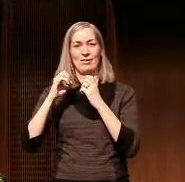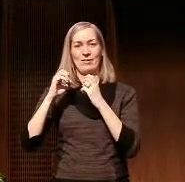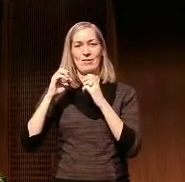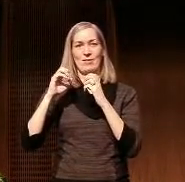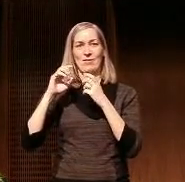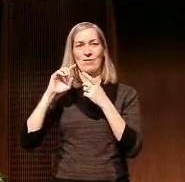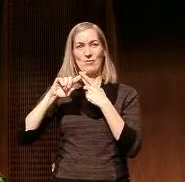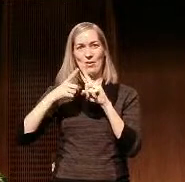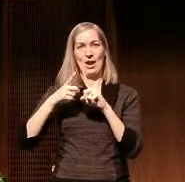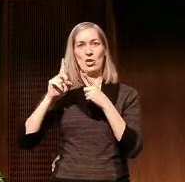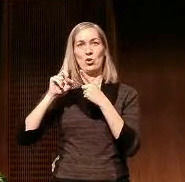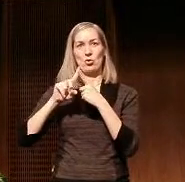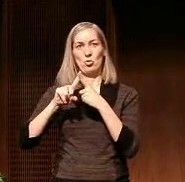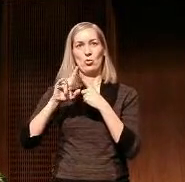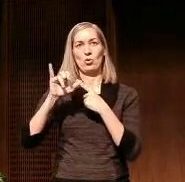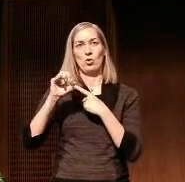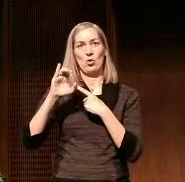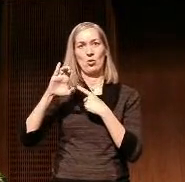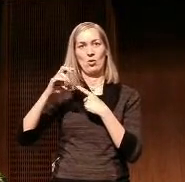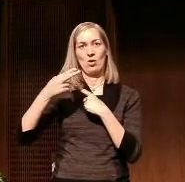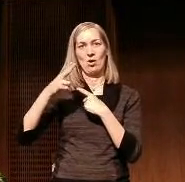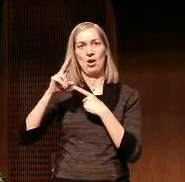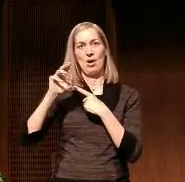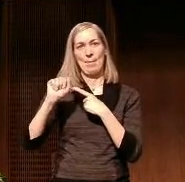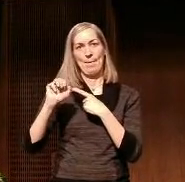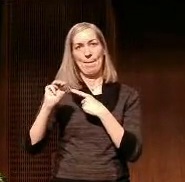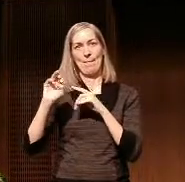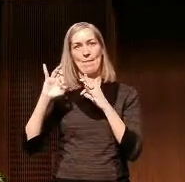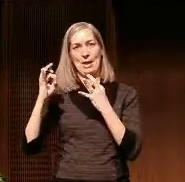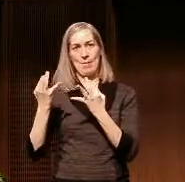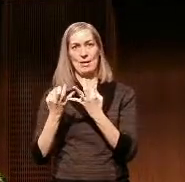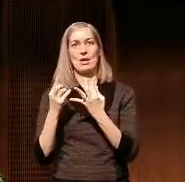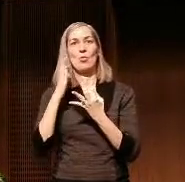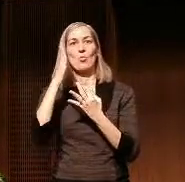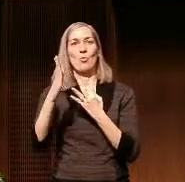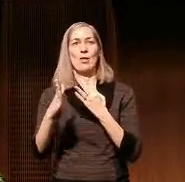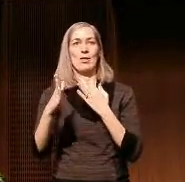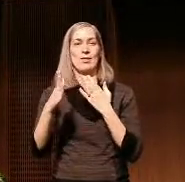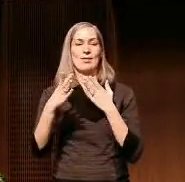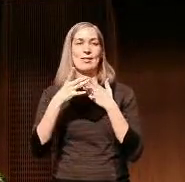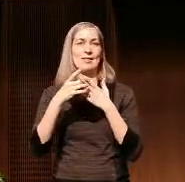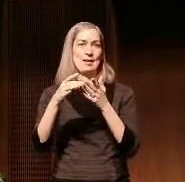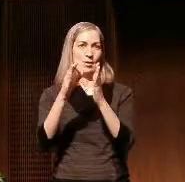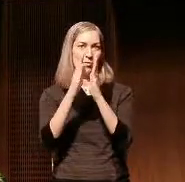lead us in prayer now, and we'll continue the service then.